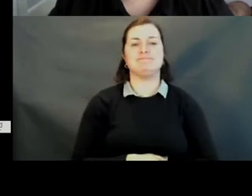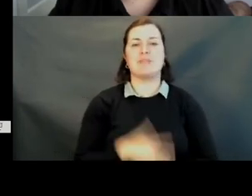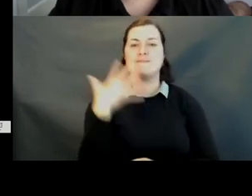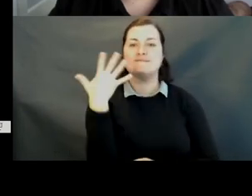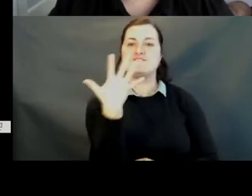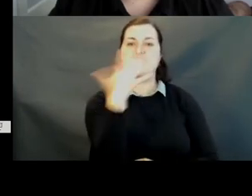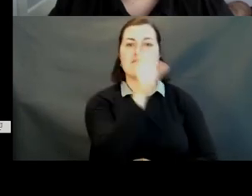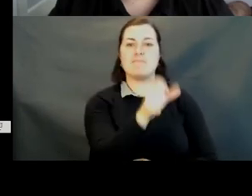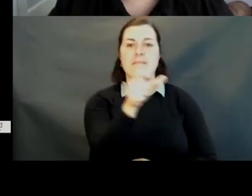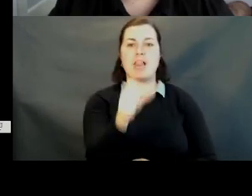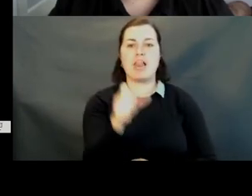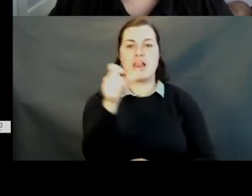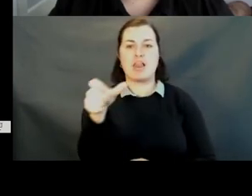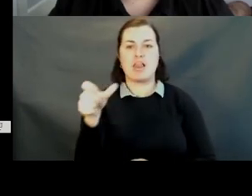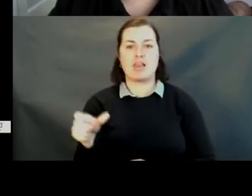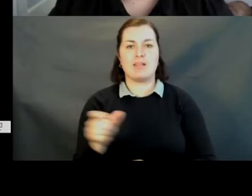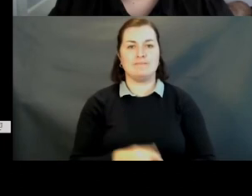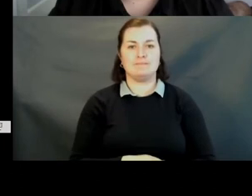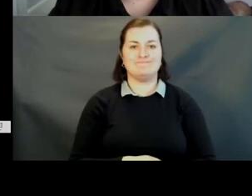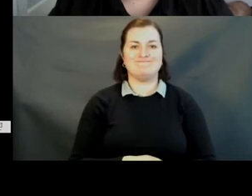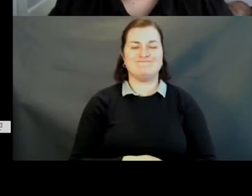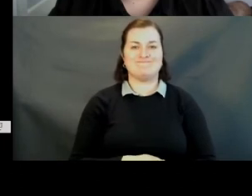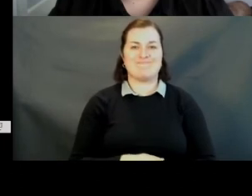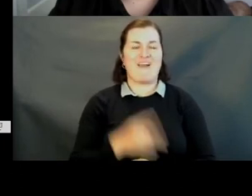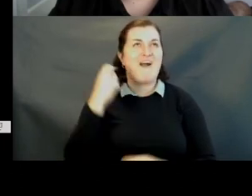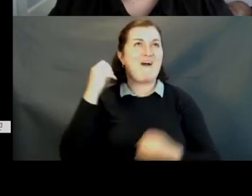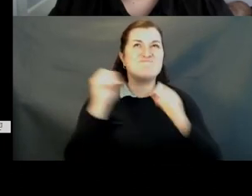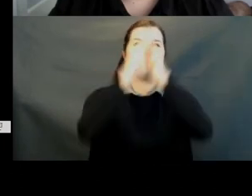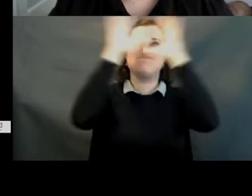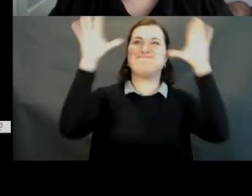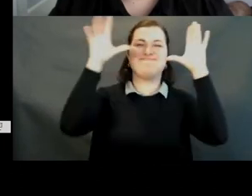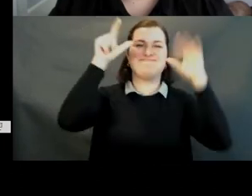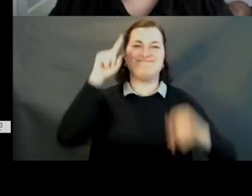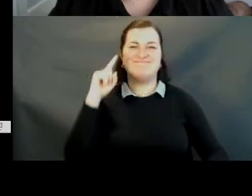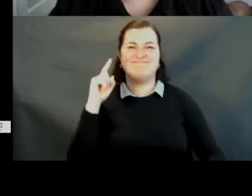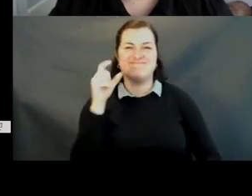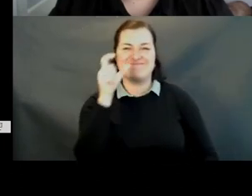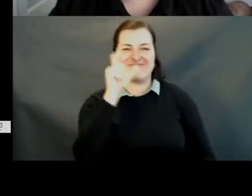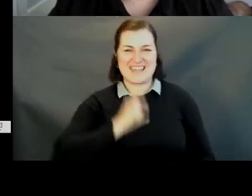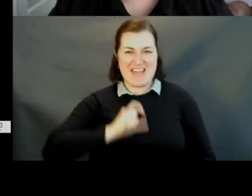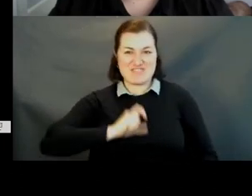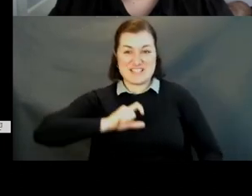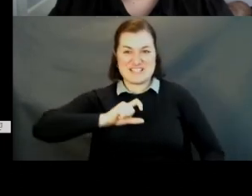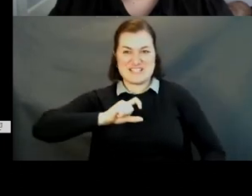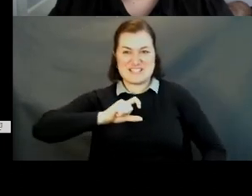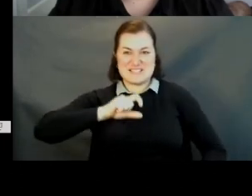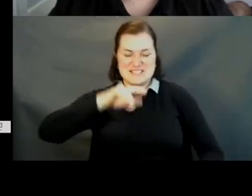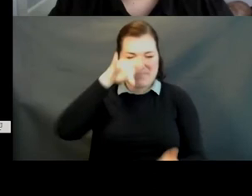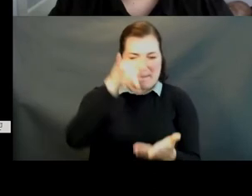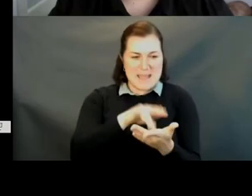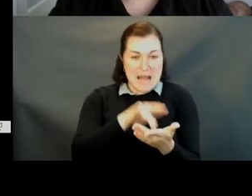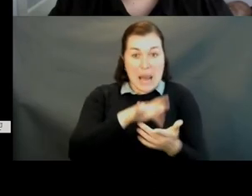they're in a liminal space between life and death, and that they help the people who have died to move